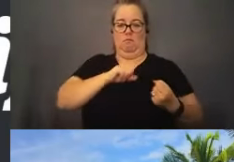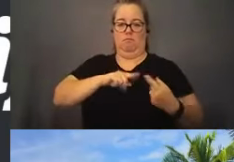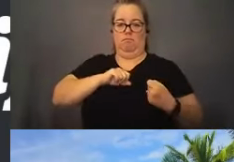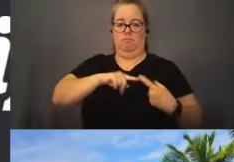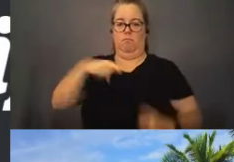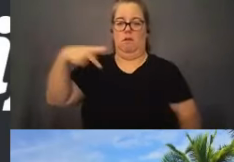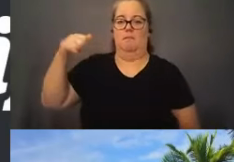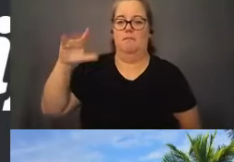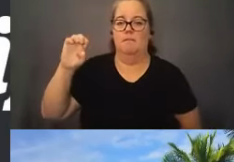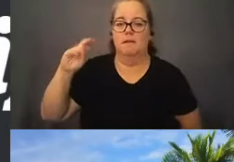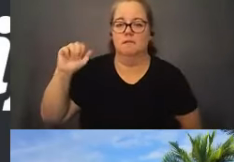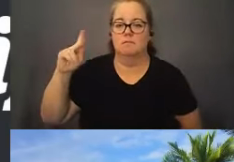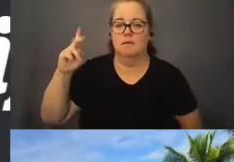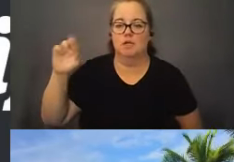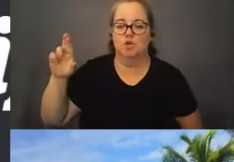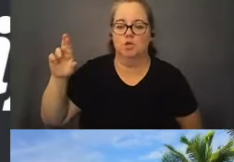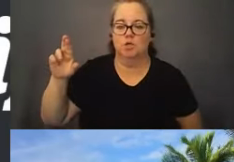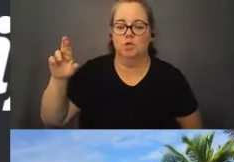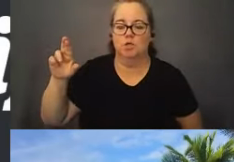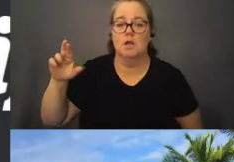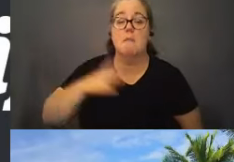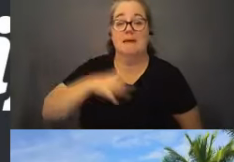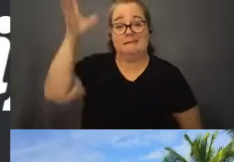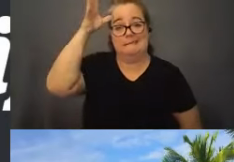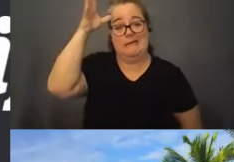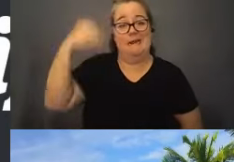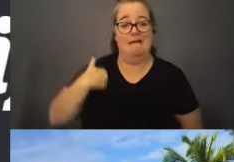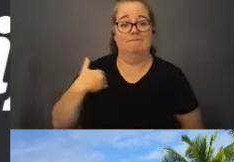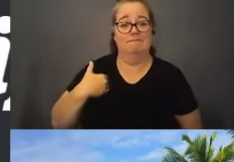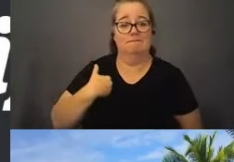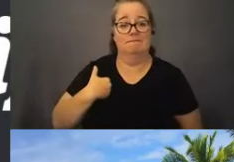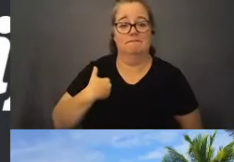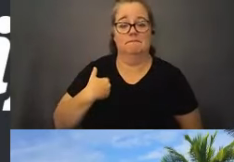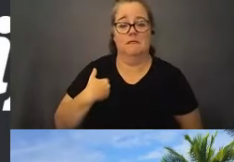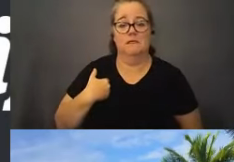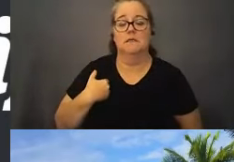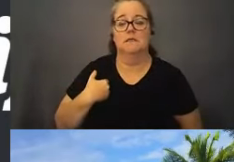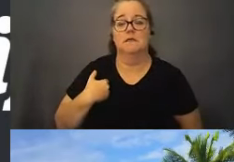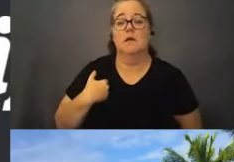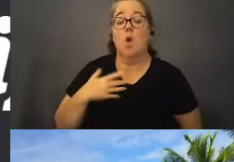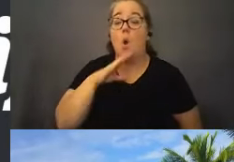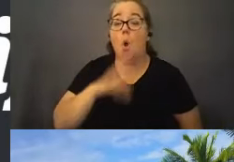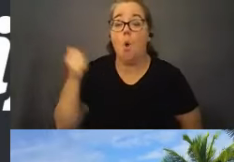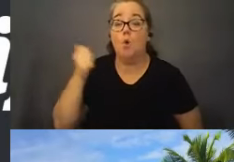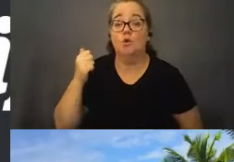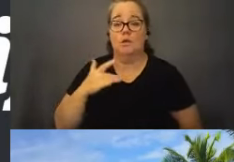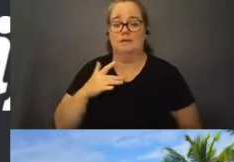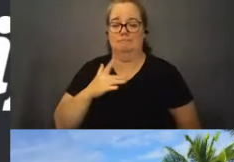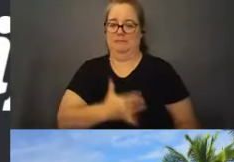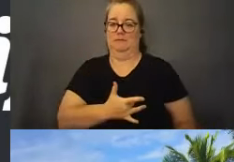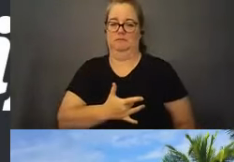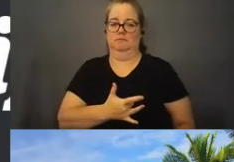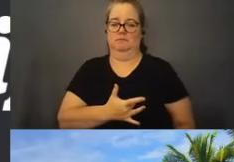know someone that has one. My dad has one. So some of our older people, if they have